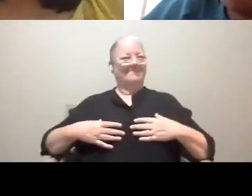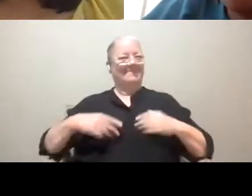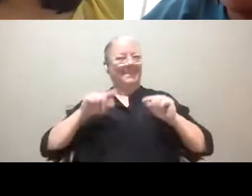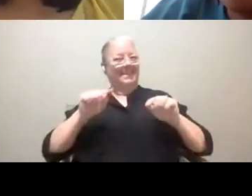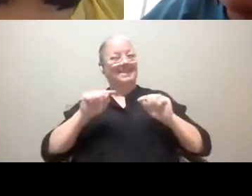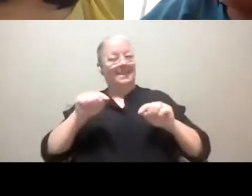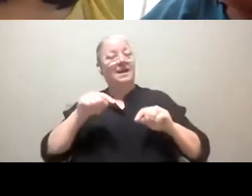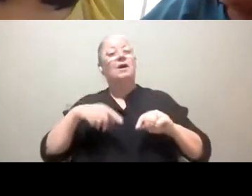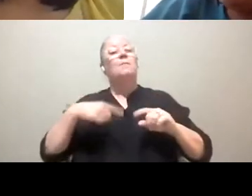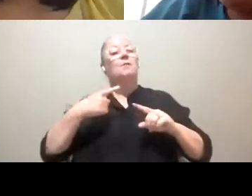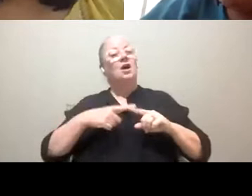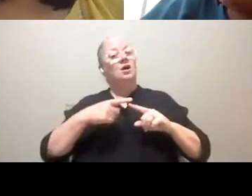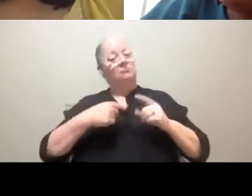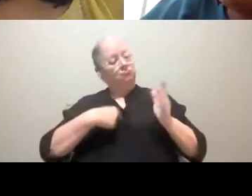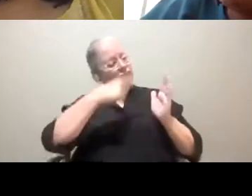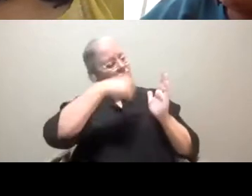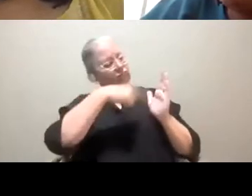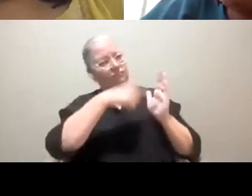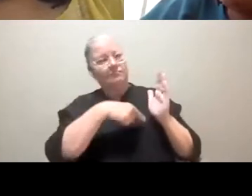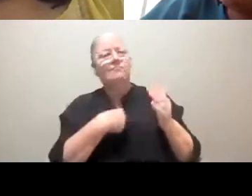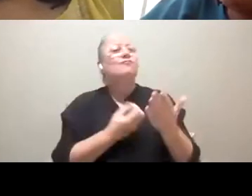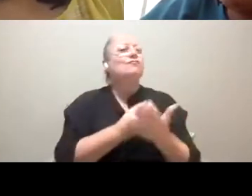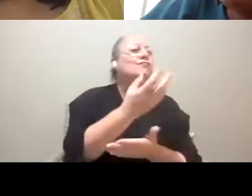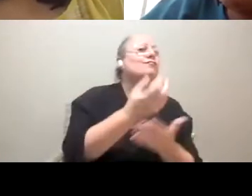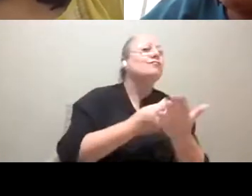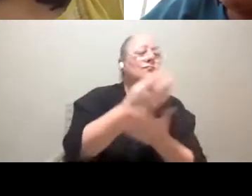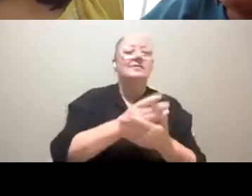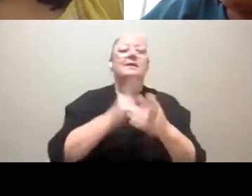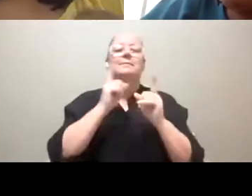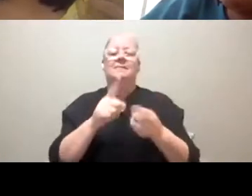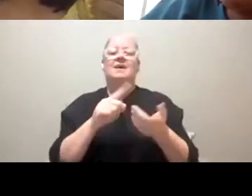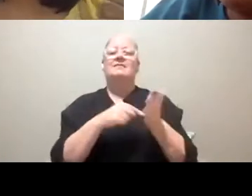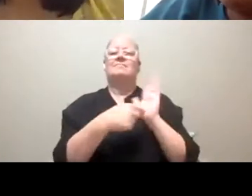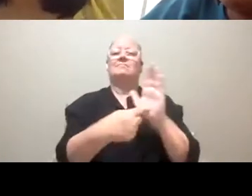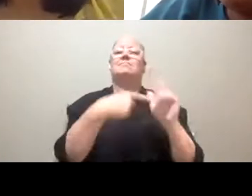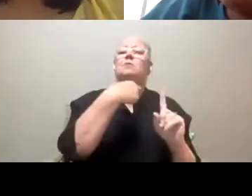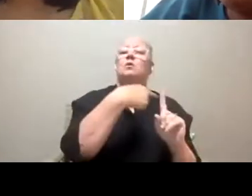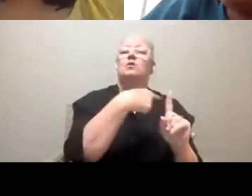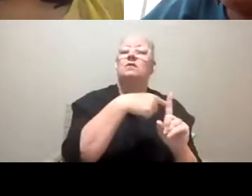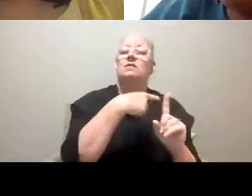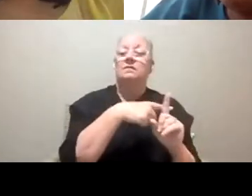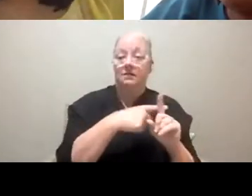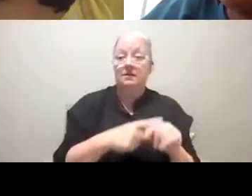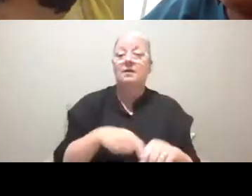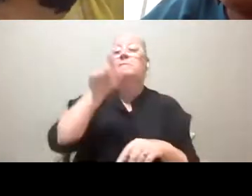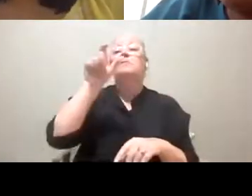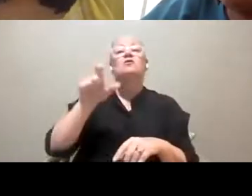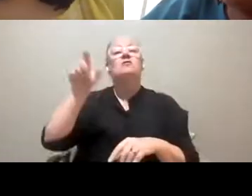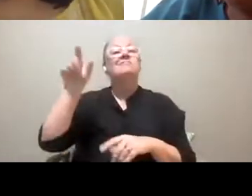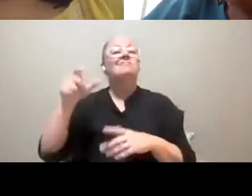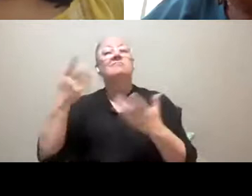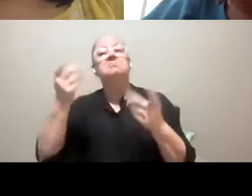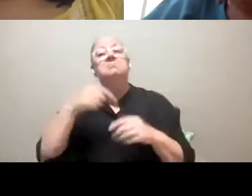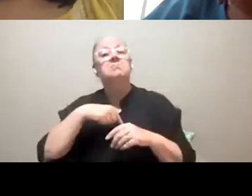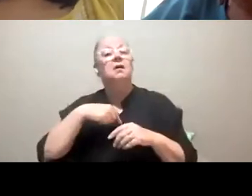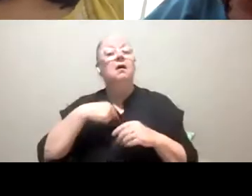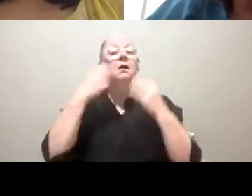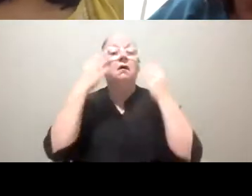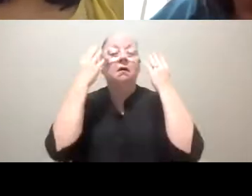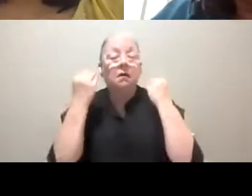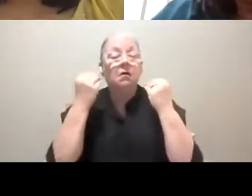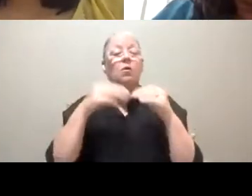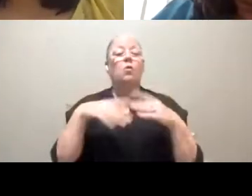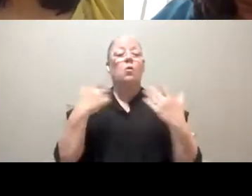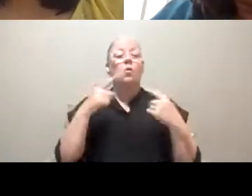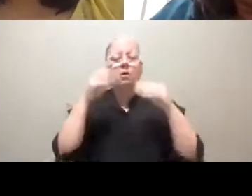ongoing process. And when we're talking about people who have hearing impairment or visual impairment, so how